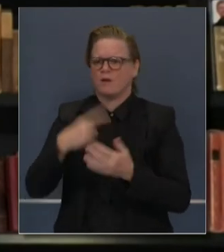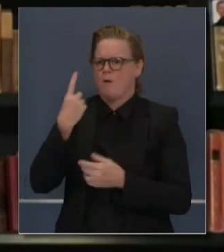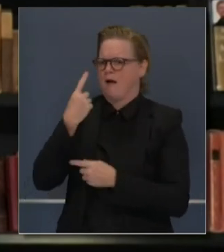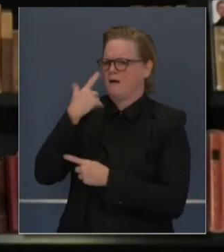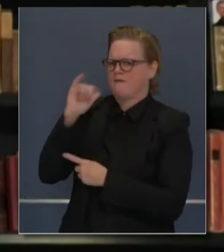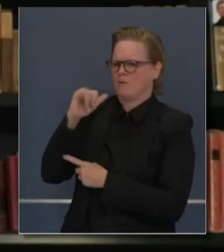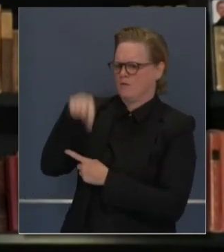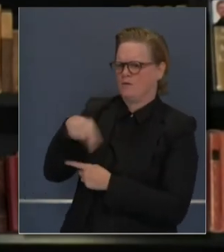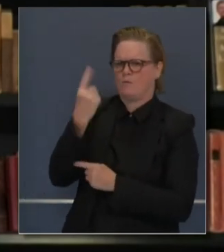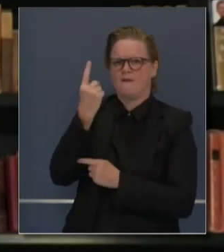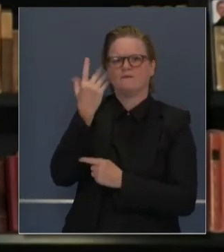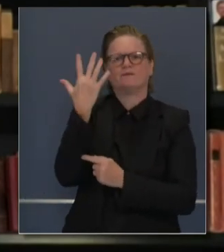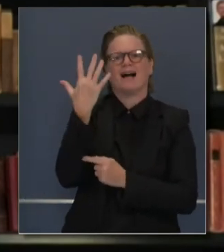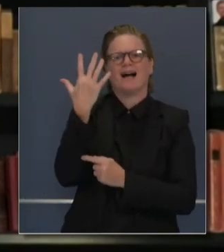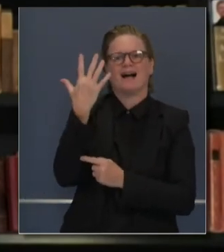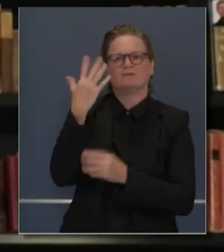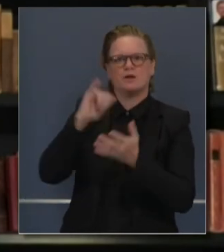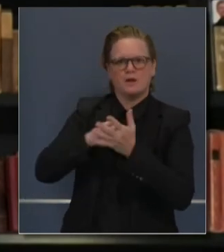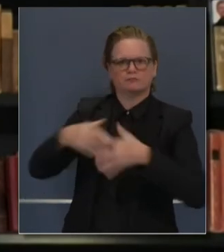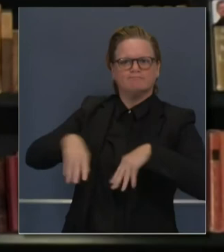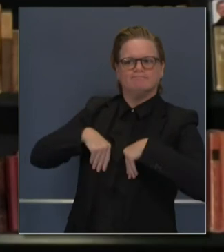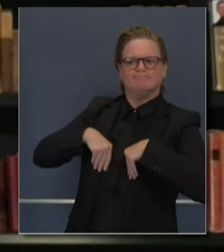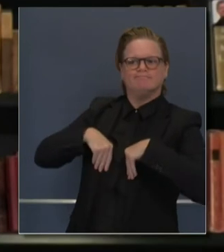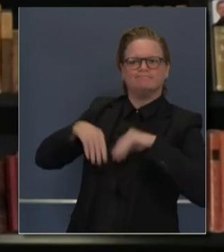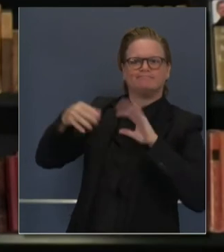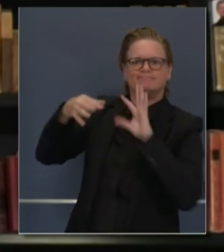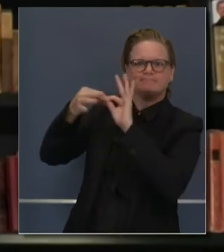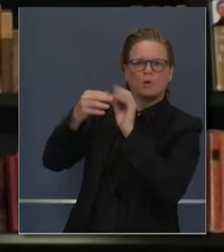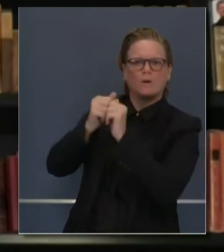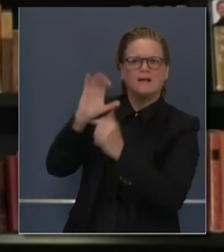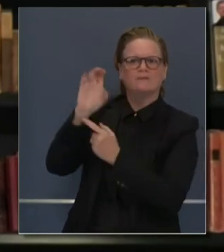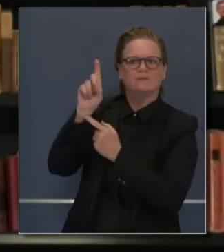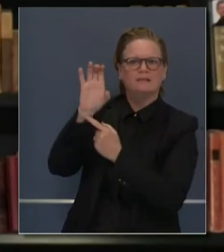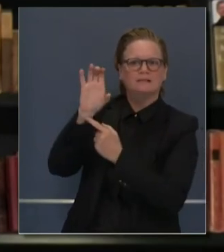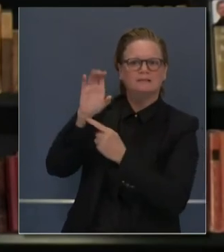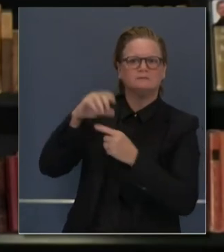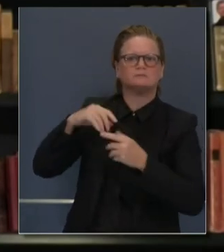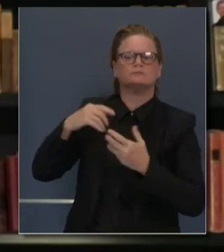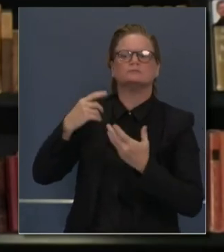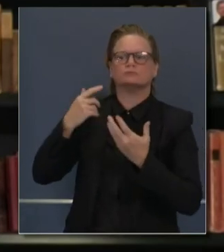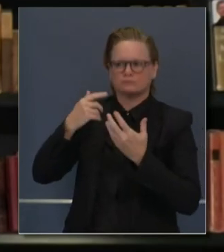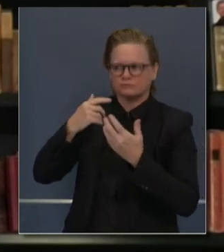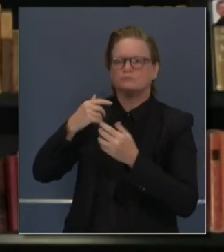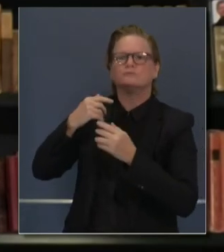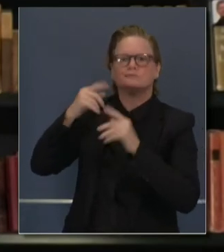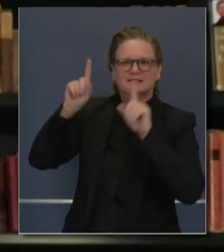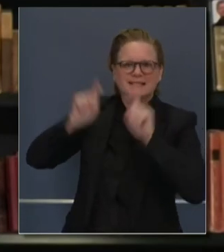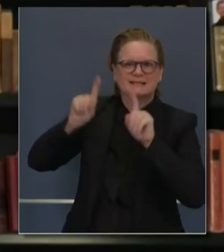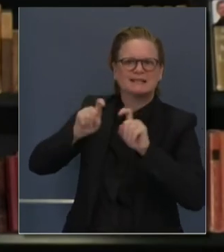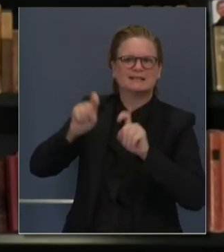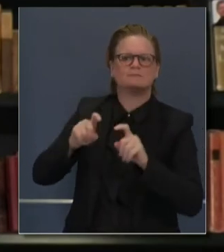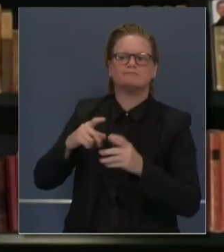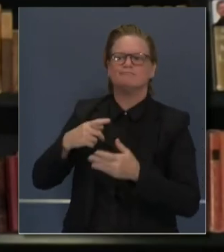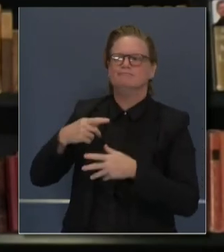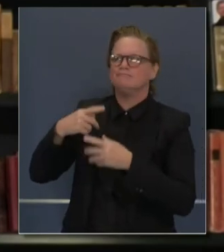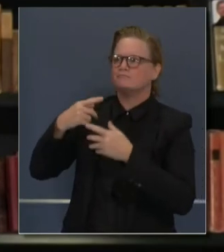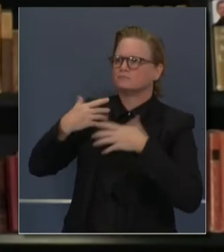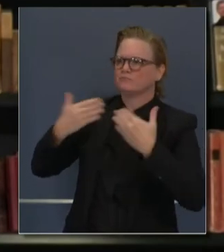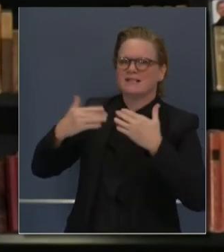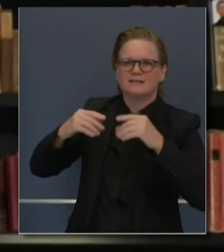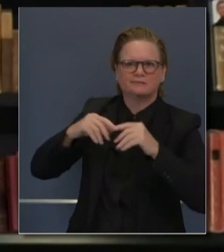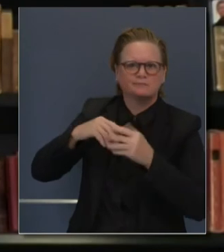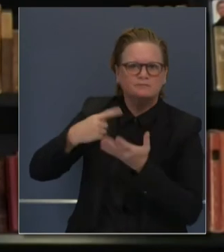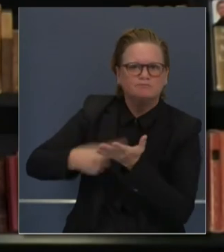federal government, with the CDC and the Department of Defense in terms of the vaccine distribution. We created a scientific